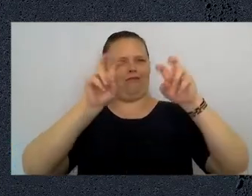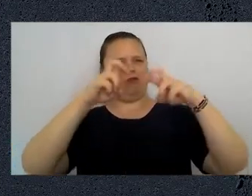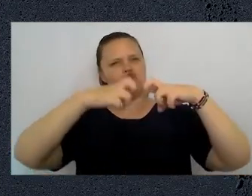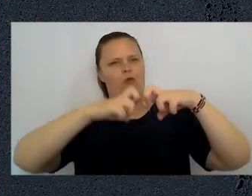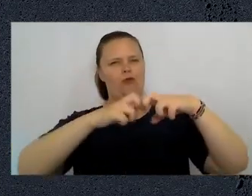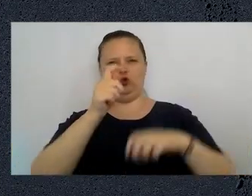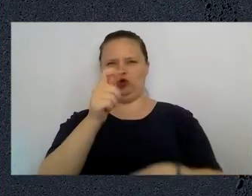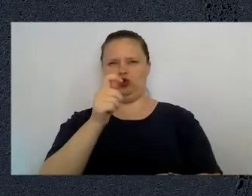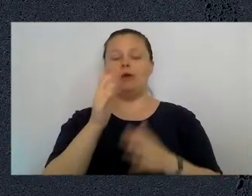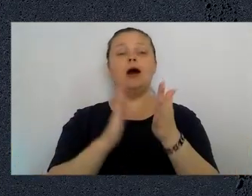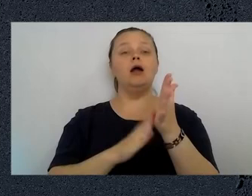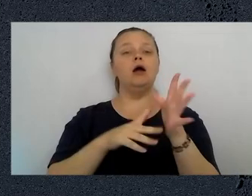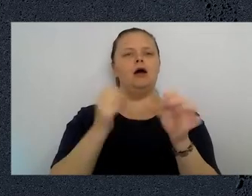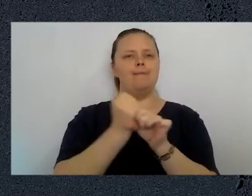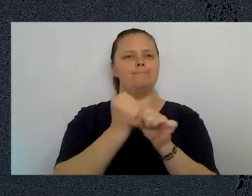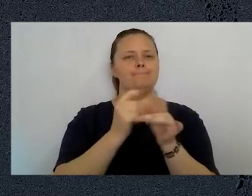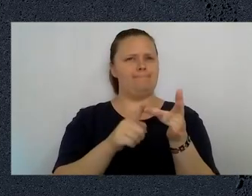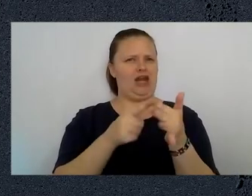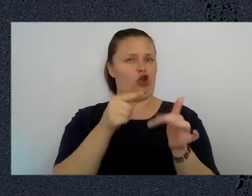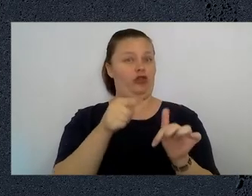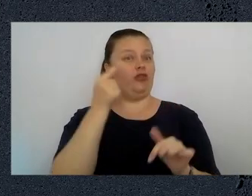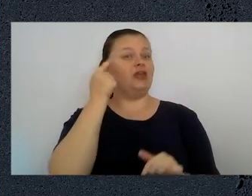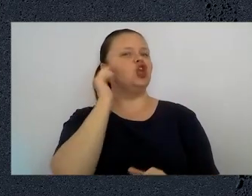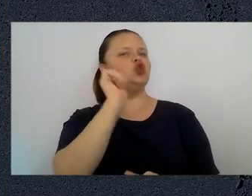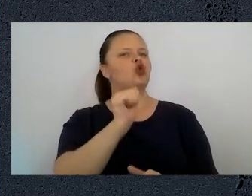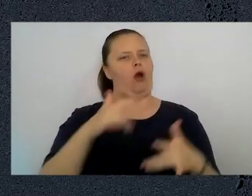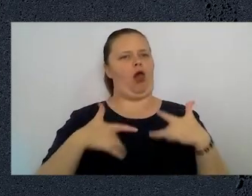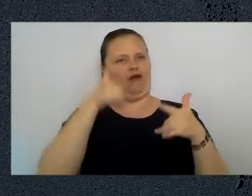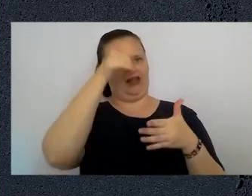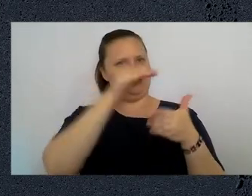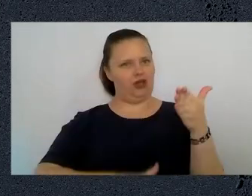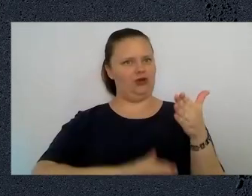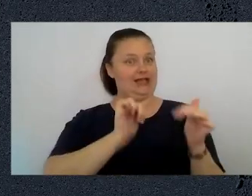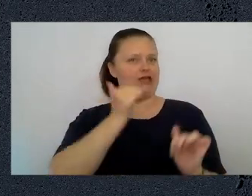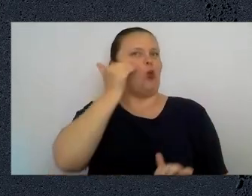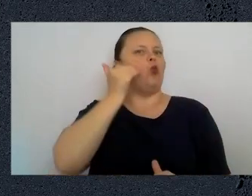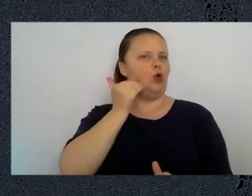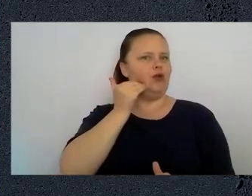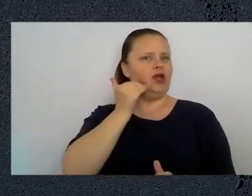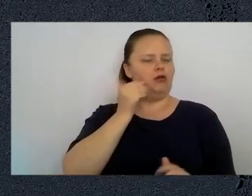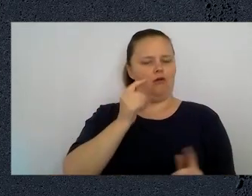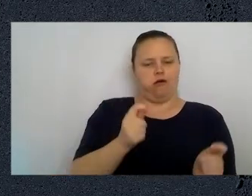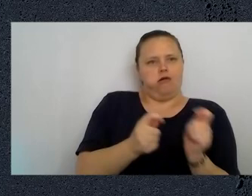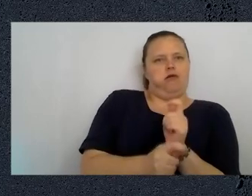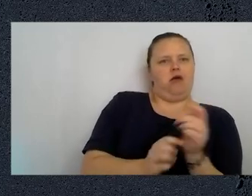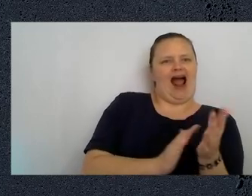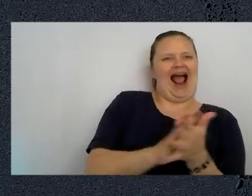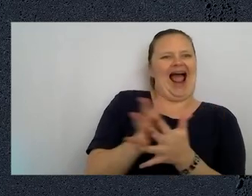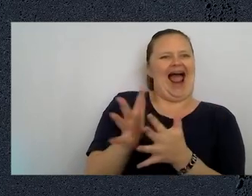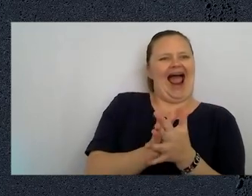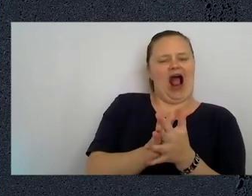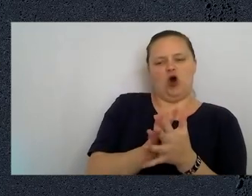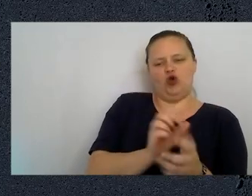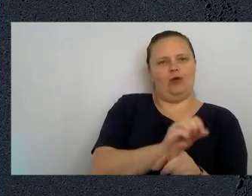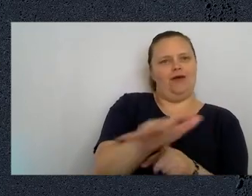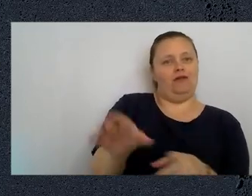that your life experience as a woman shaped how you did science, brought something unique to